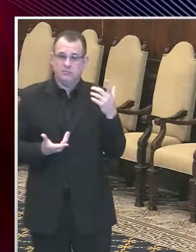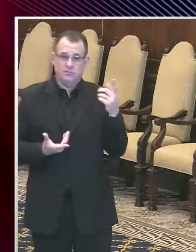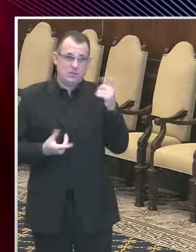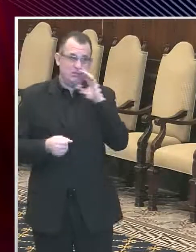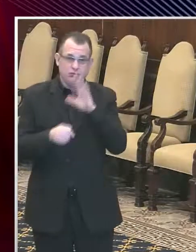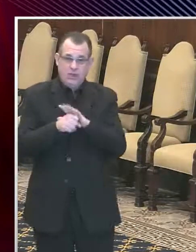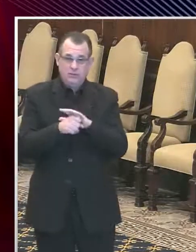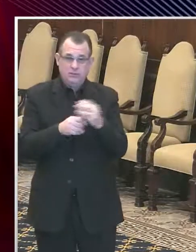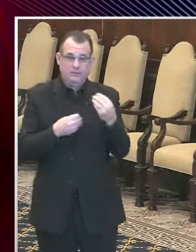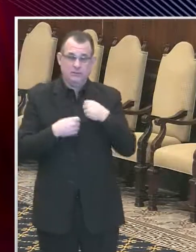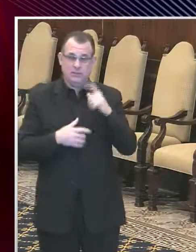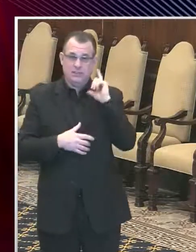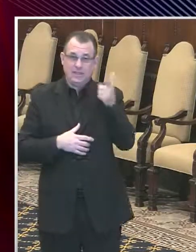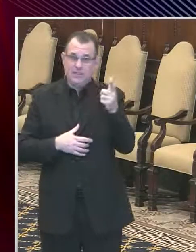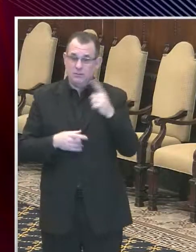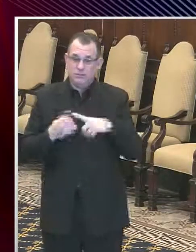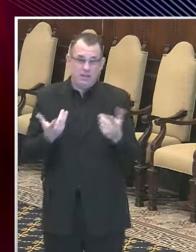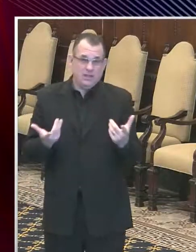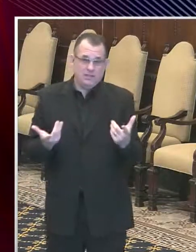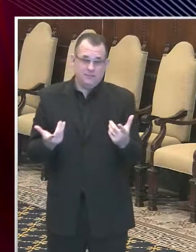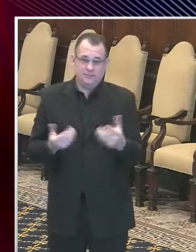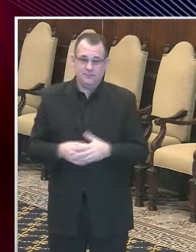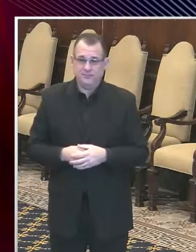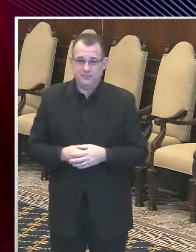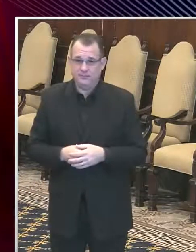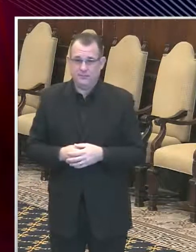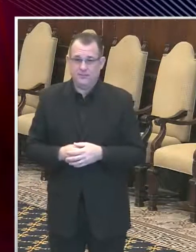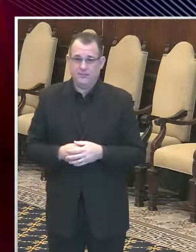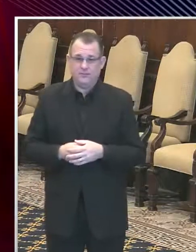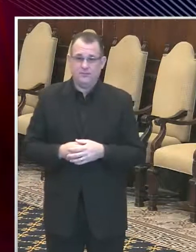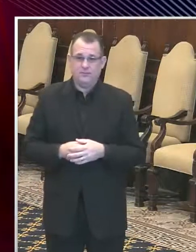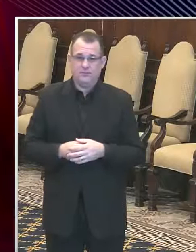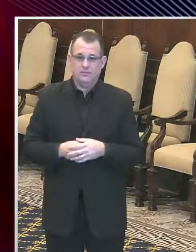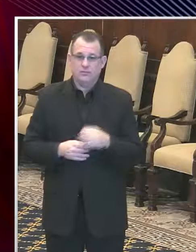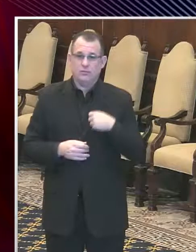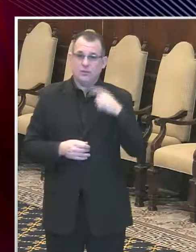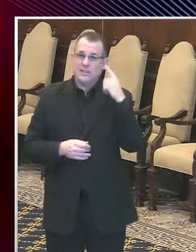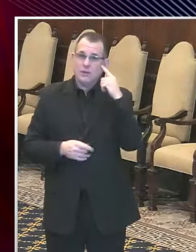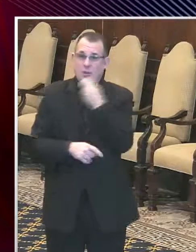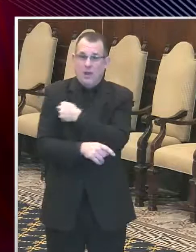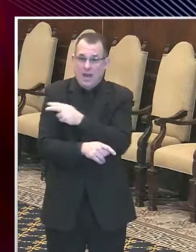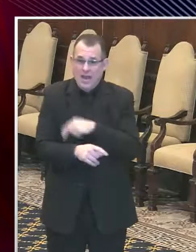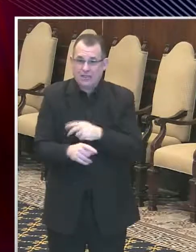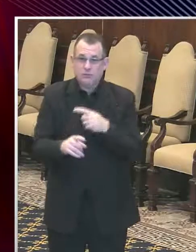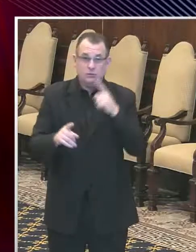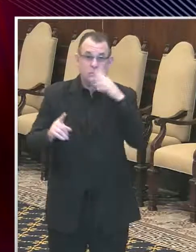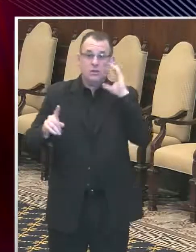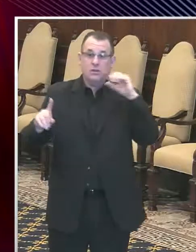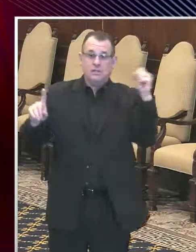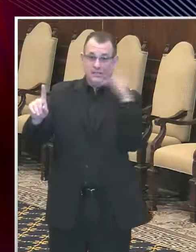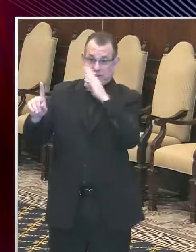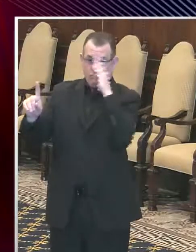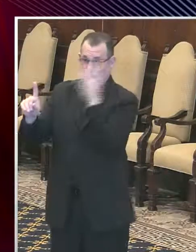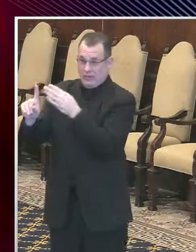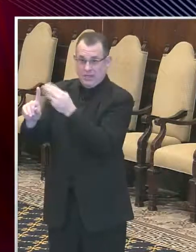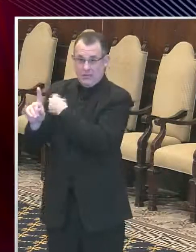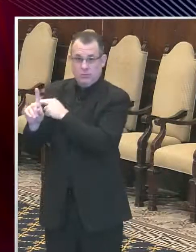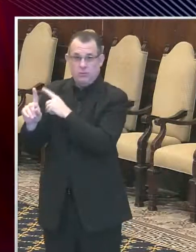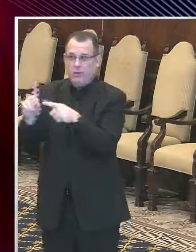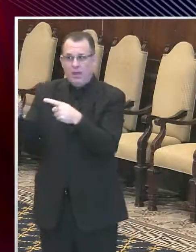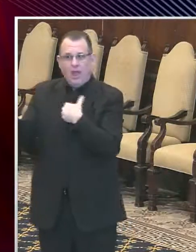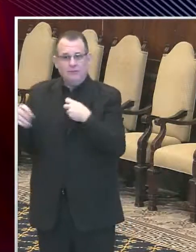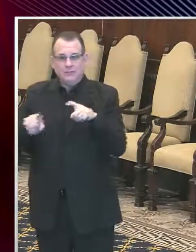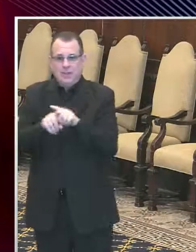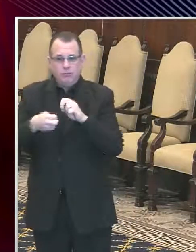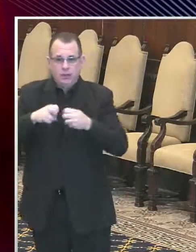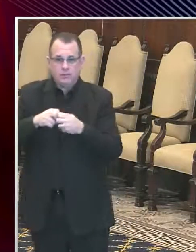more. And just, anecdotally, I hear from hospitals that they order directly. They're having similar problems. They're getting some, but apparently the companies